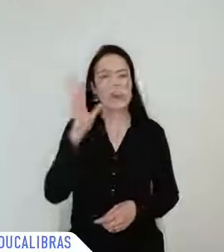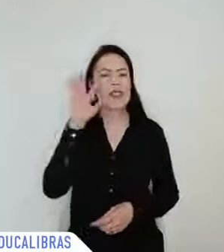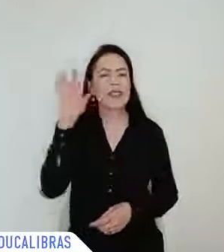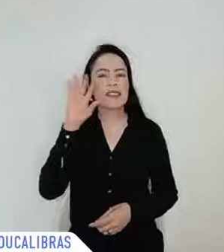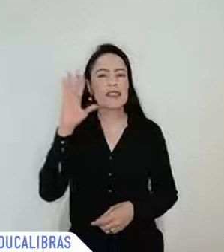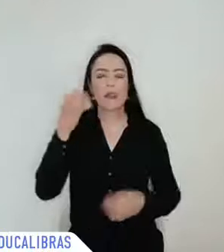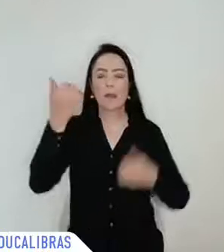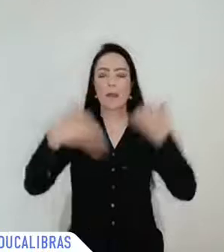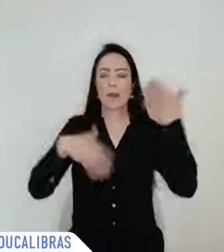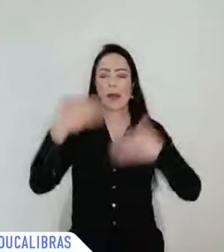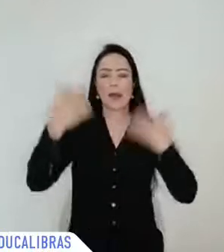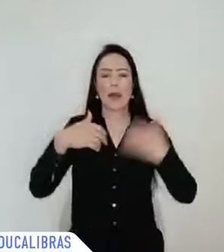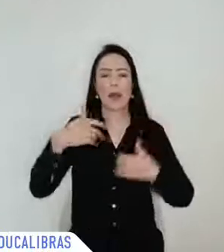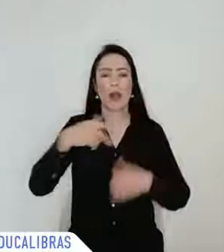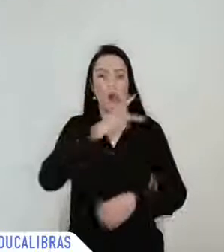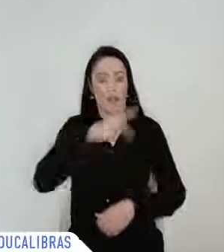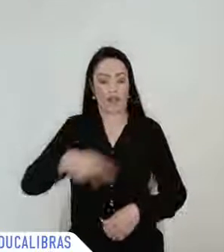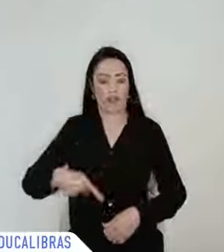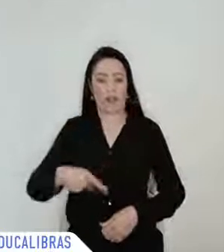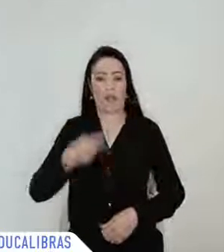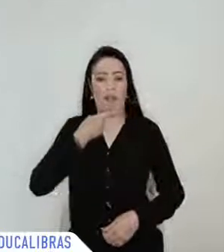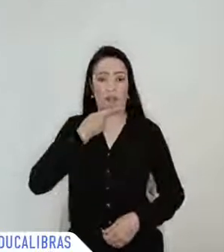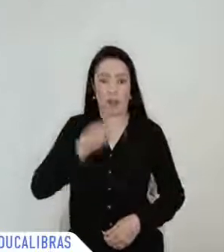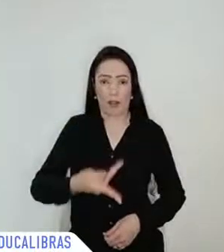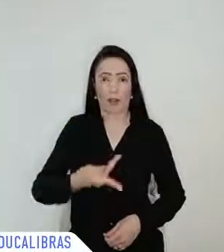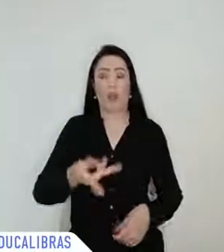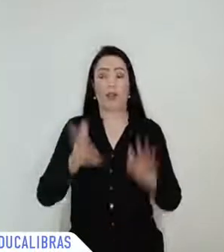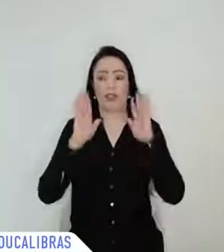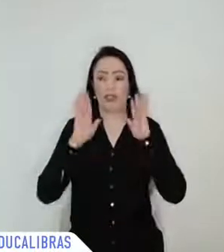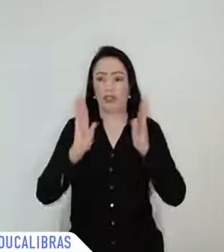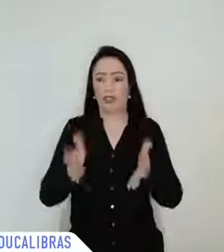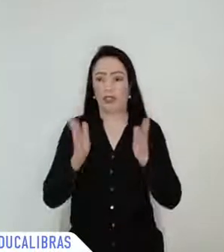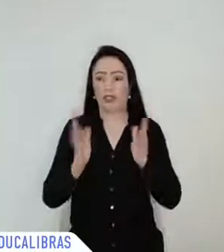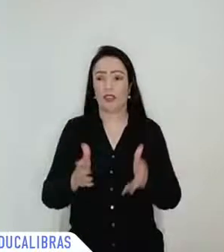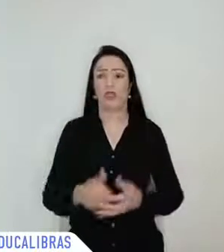Brazil and considering the declarations that the president has already made,